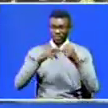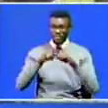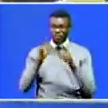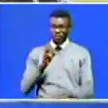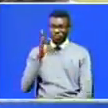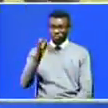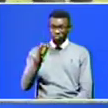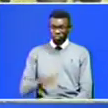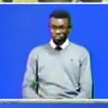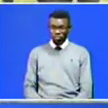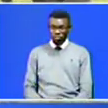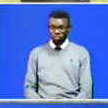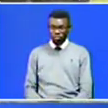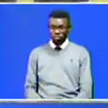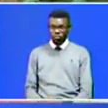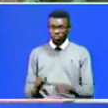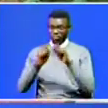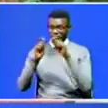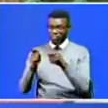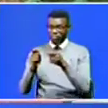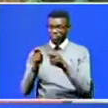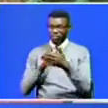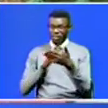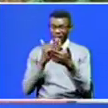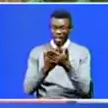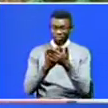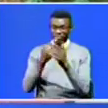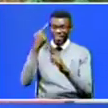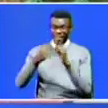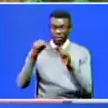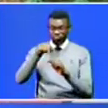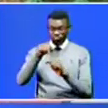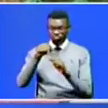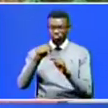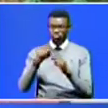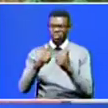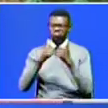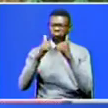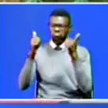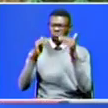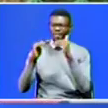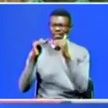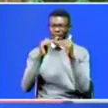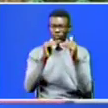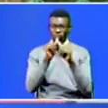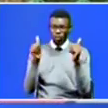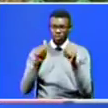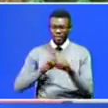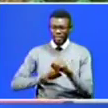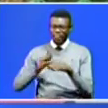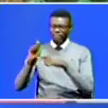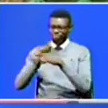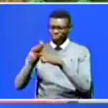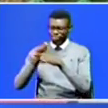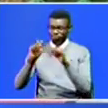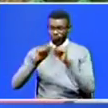of the teams that have shown up for this year's Safari Sevens are a very equal team, and we are taking our time and we are really preparing very